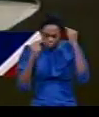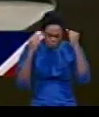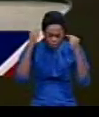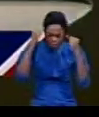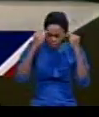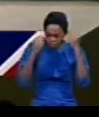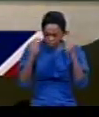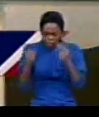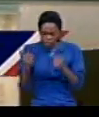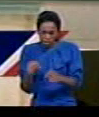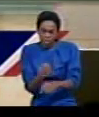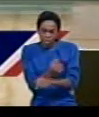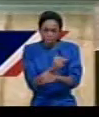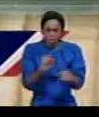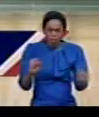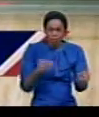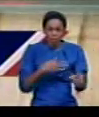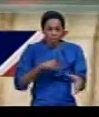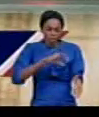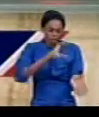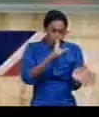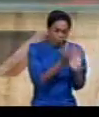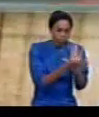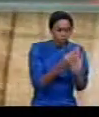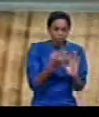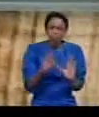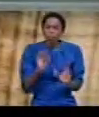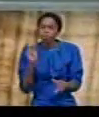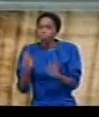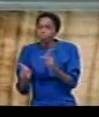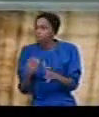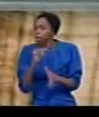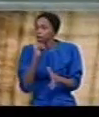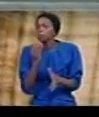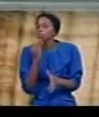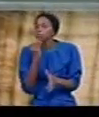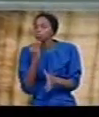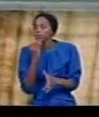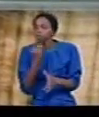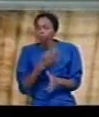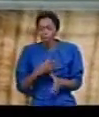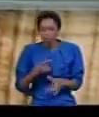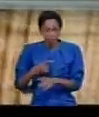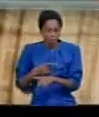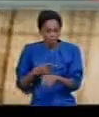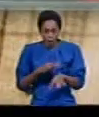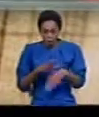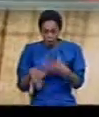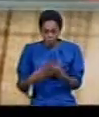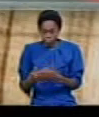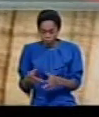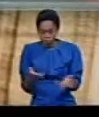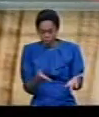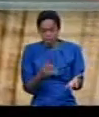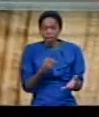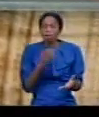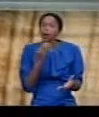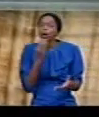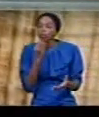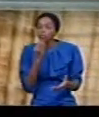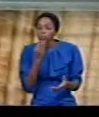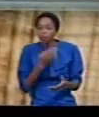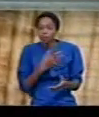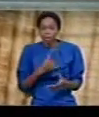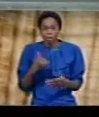the salvation and the conversion of the Gentiles. And they were all Jews there. That they